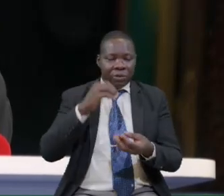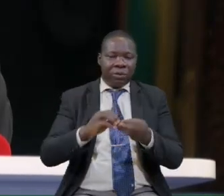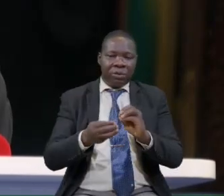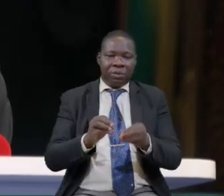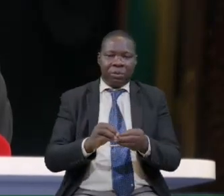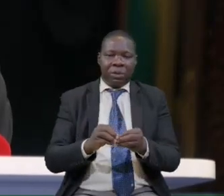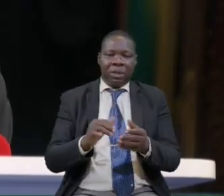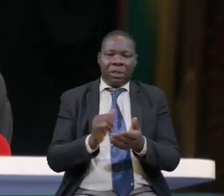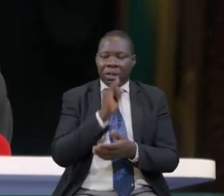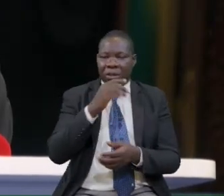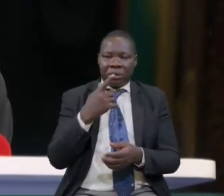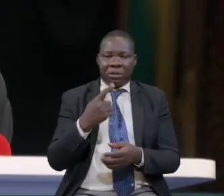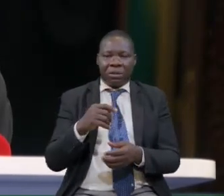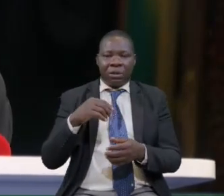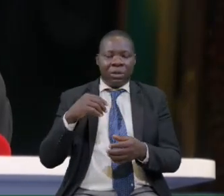we call,